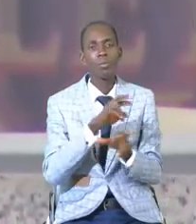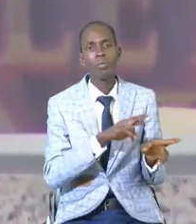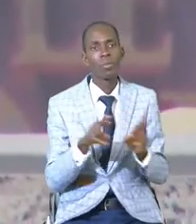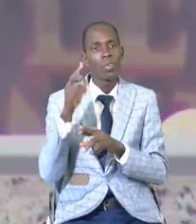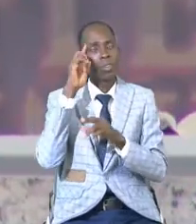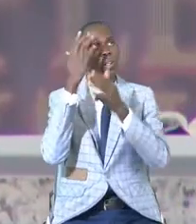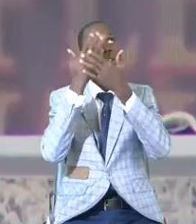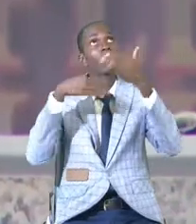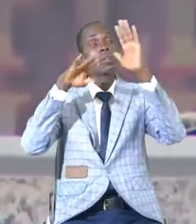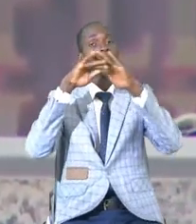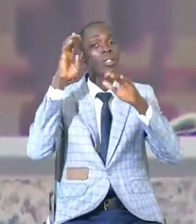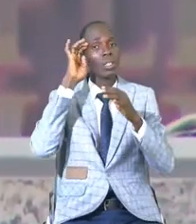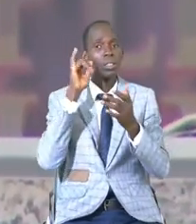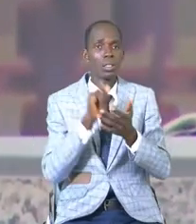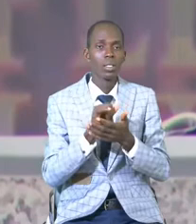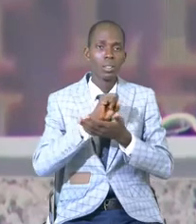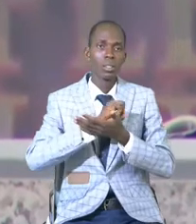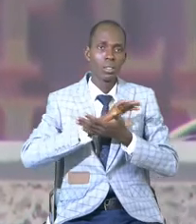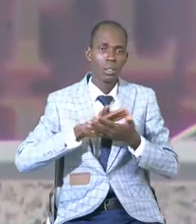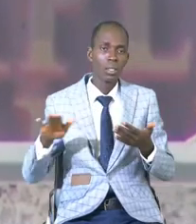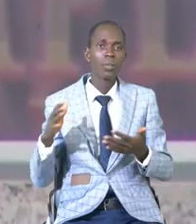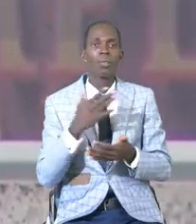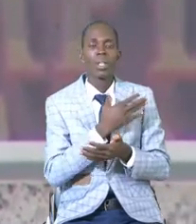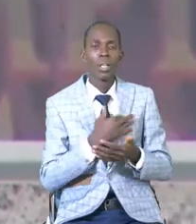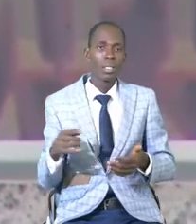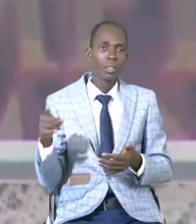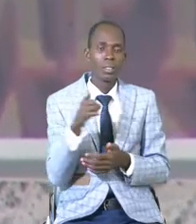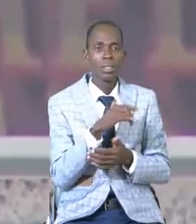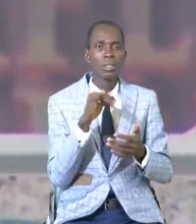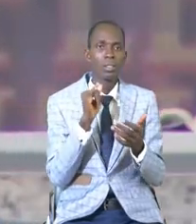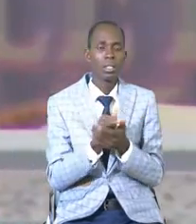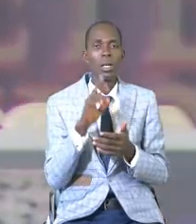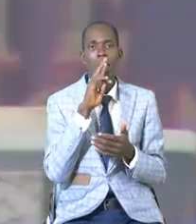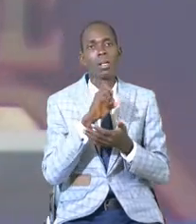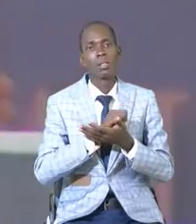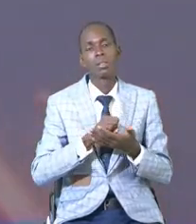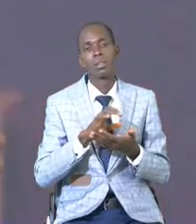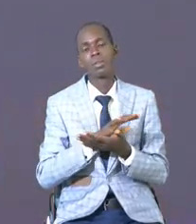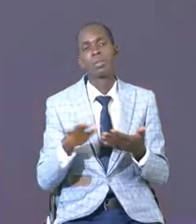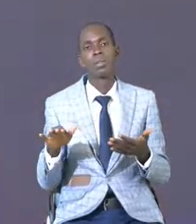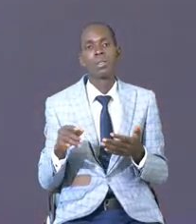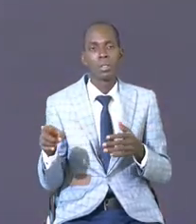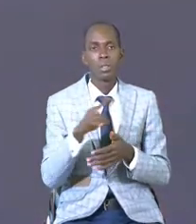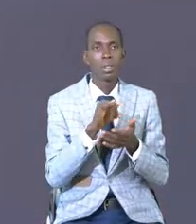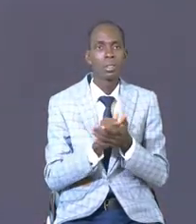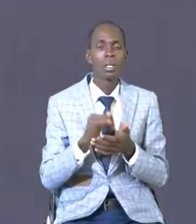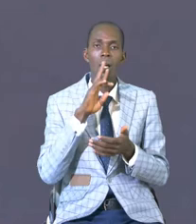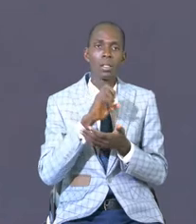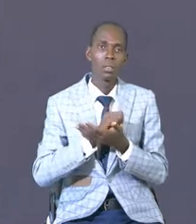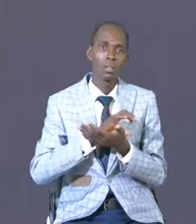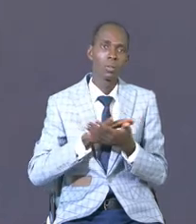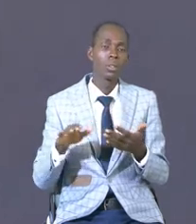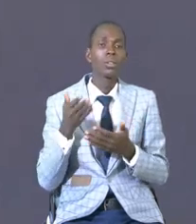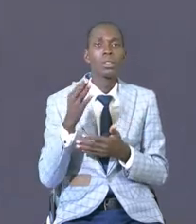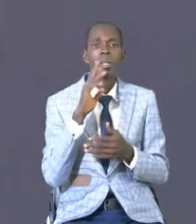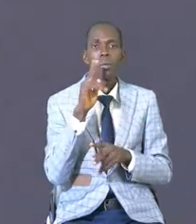that sanctifieth, and they who are sanctified. They who are sanctified. There are people who are talking